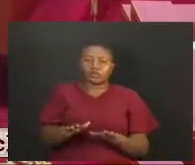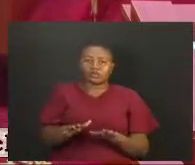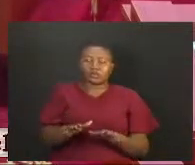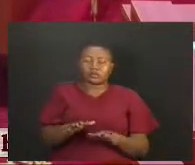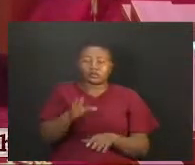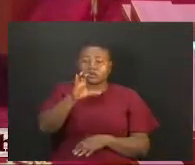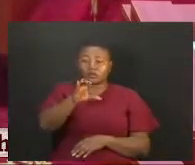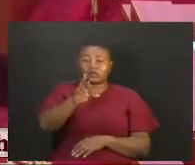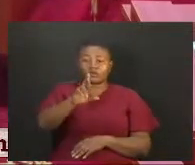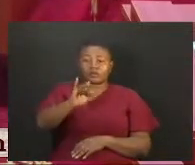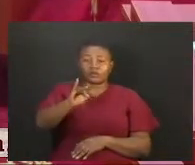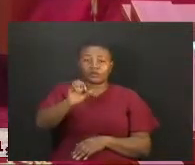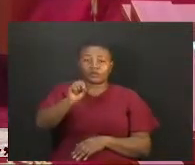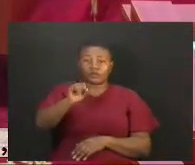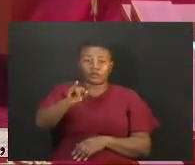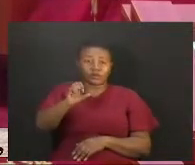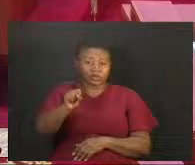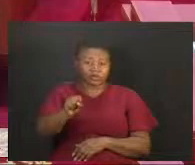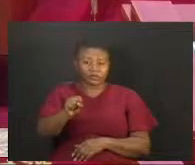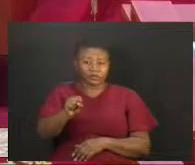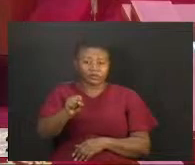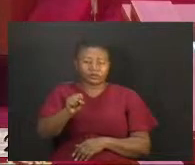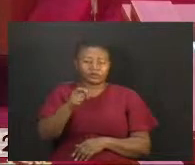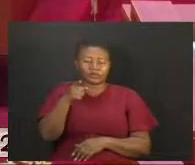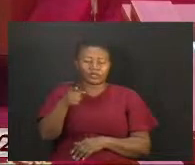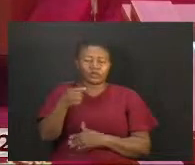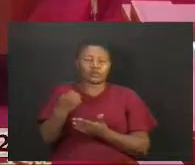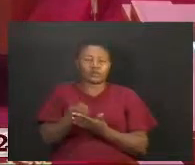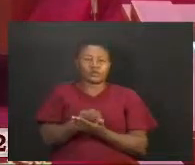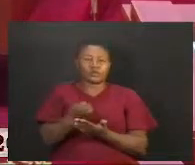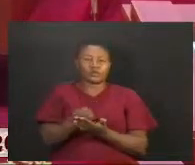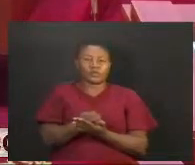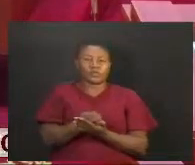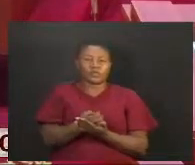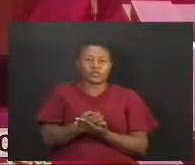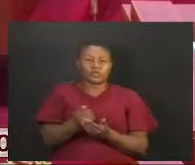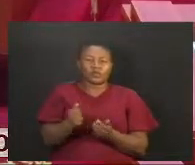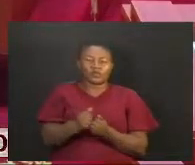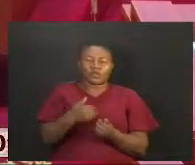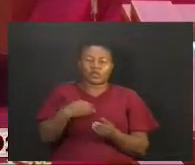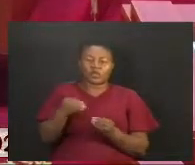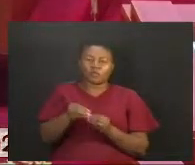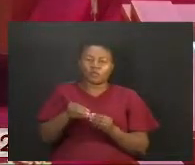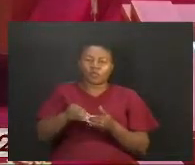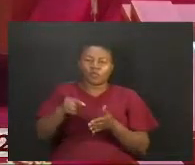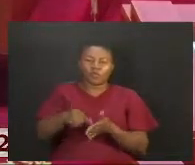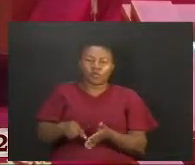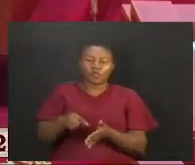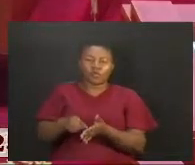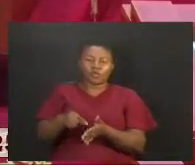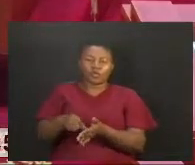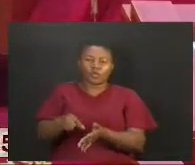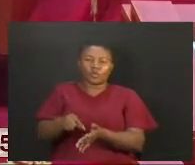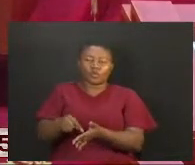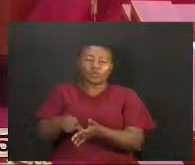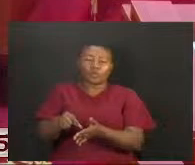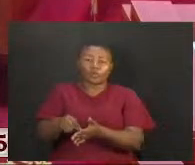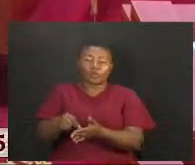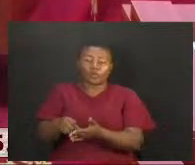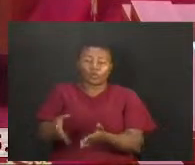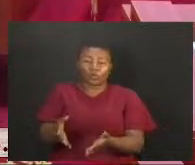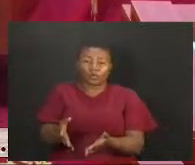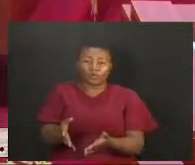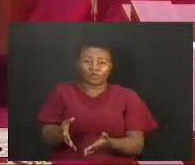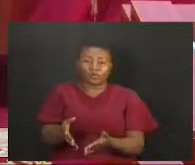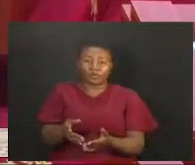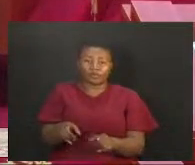Mr. Speaker, an economy hard hit with debt and beset by other fiscal challenges,